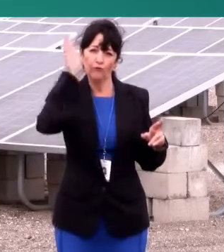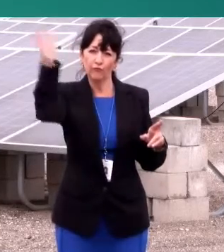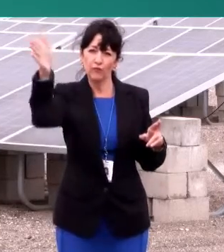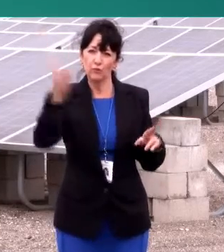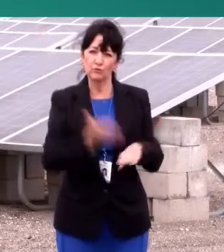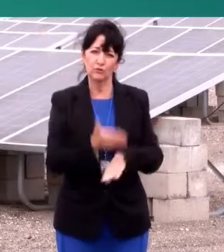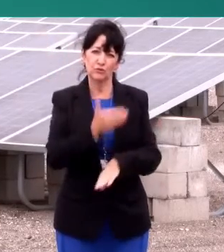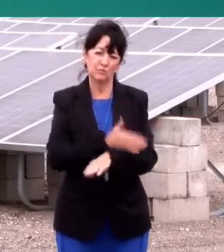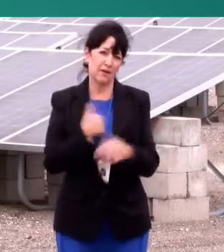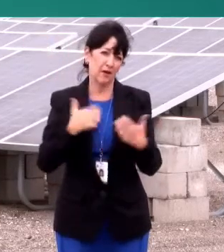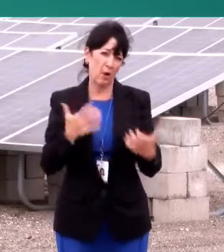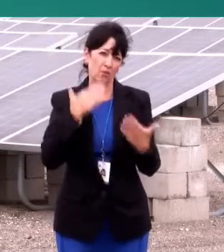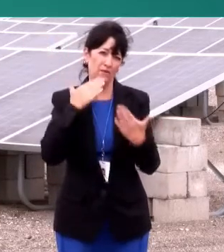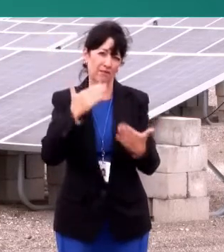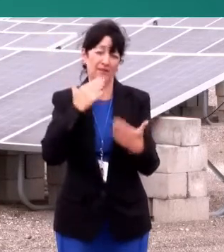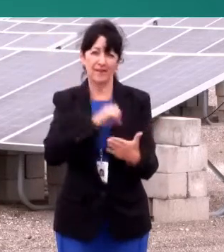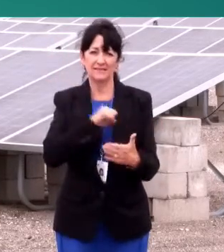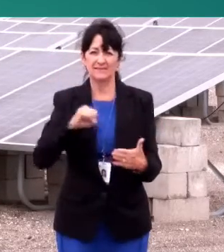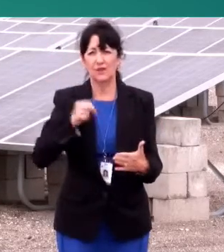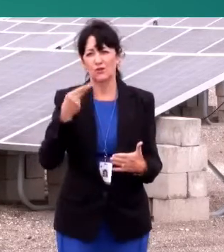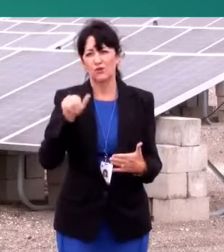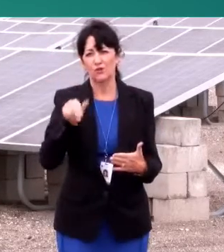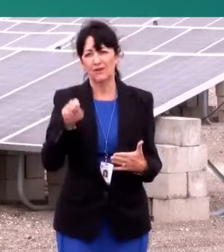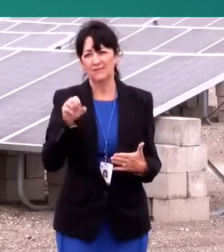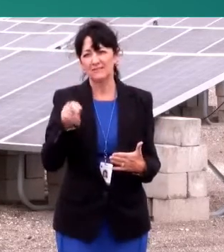Senator Hansen. Thank you.